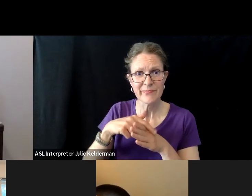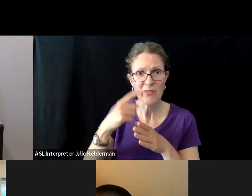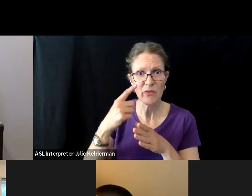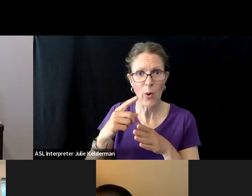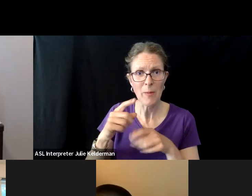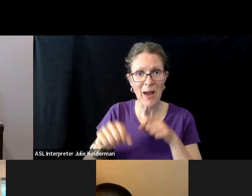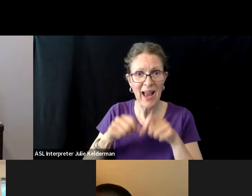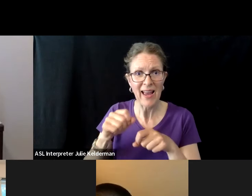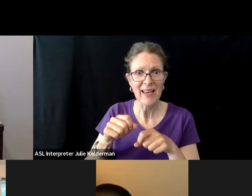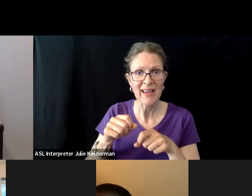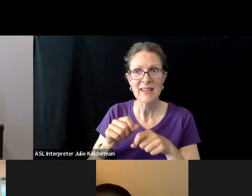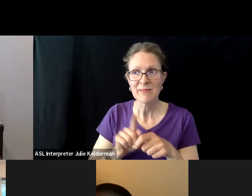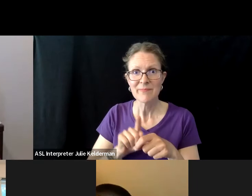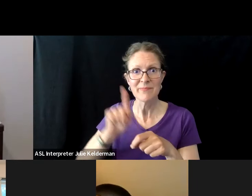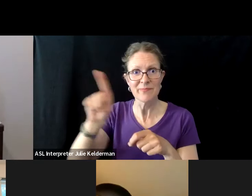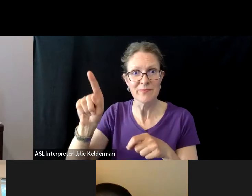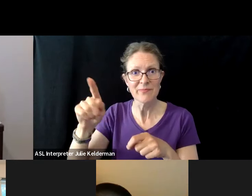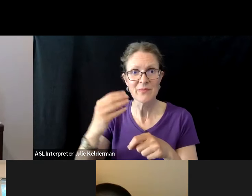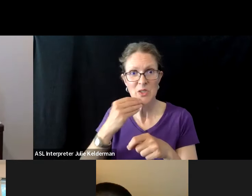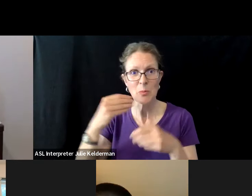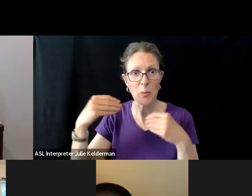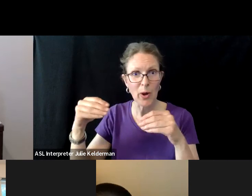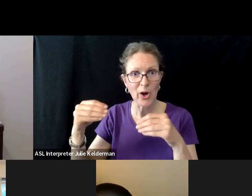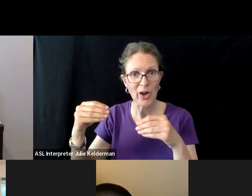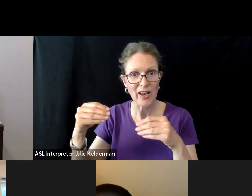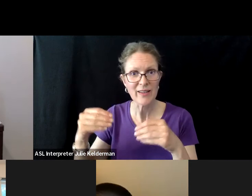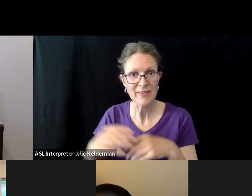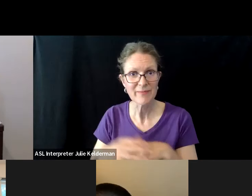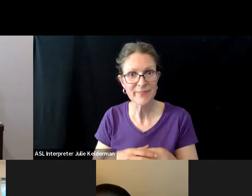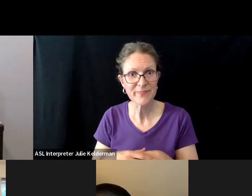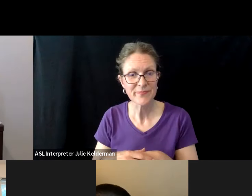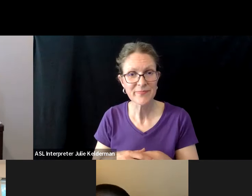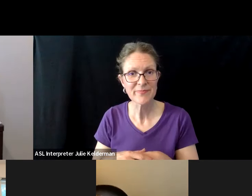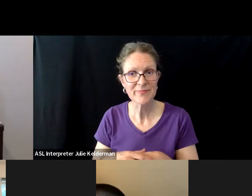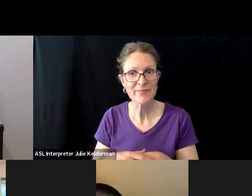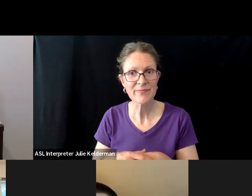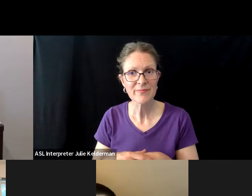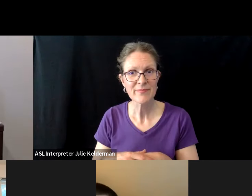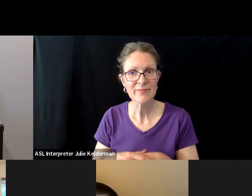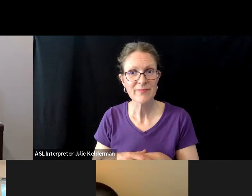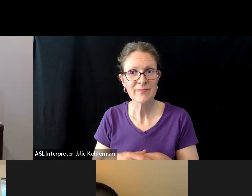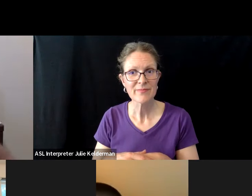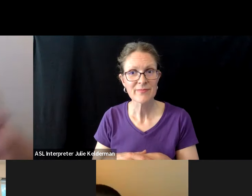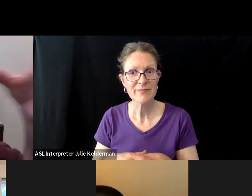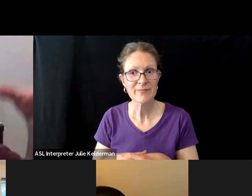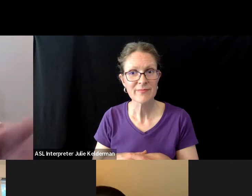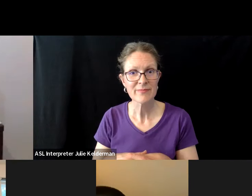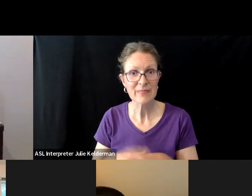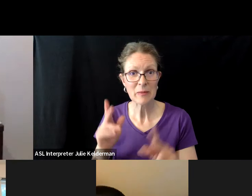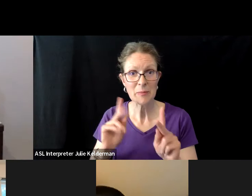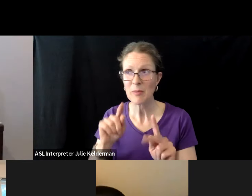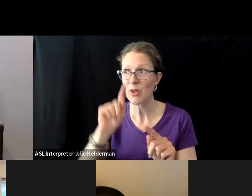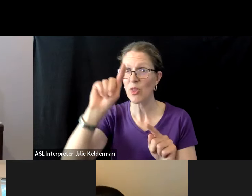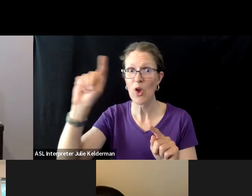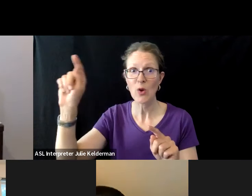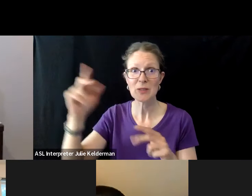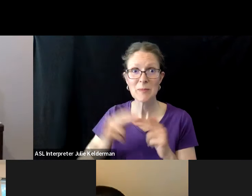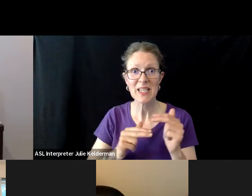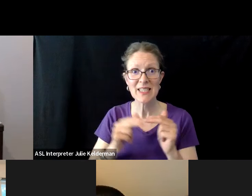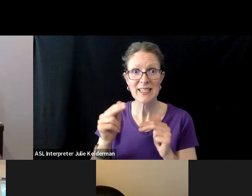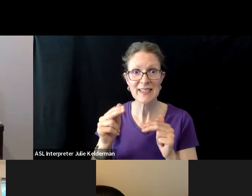back. Mhm. I'm just saying, but you also have people in those other buildings